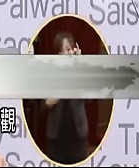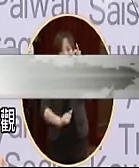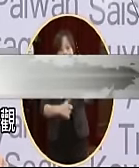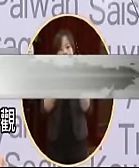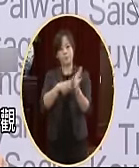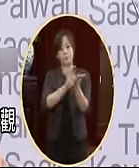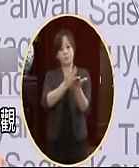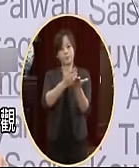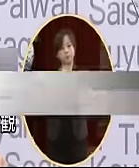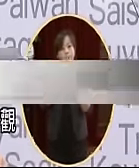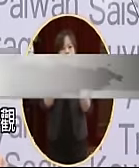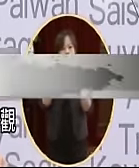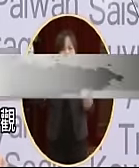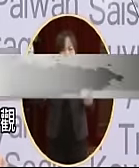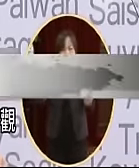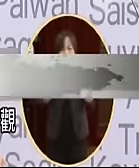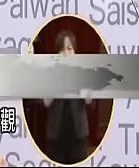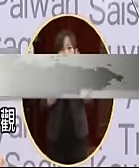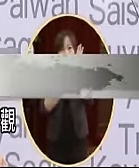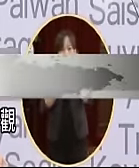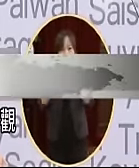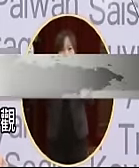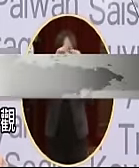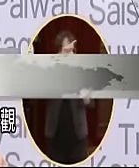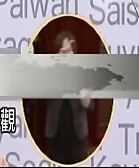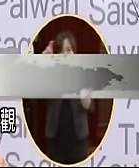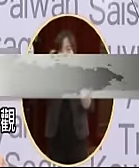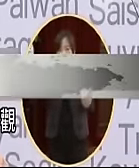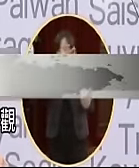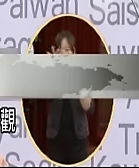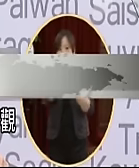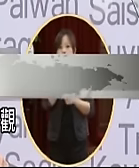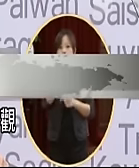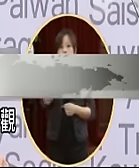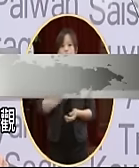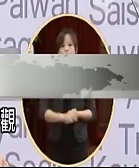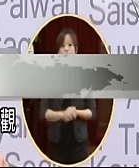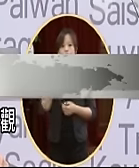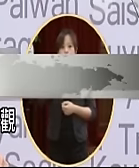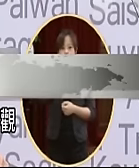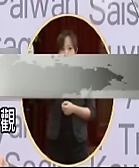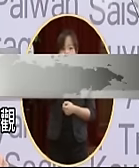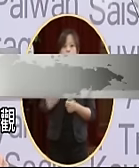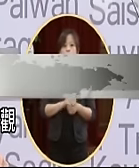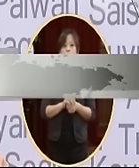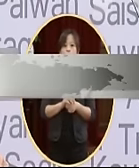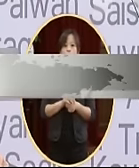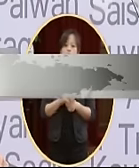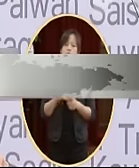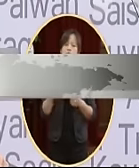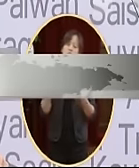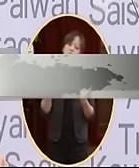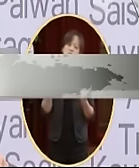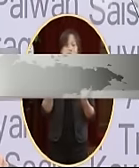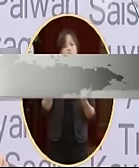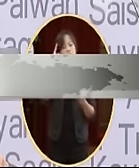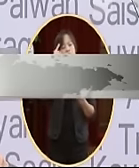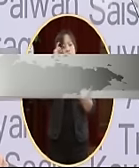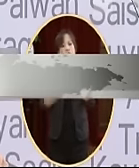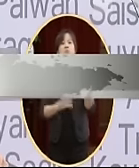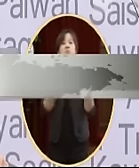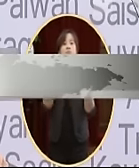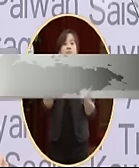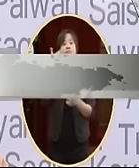There's a book called The Complete History of Taiwan, and it's typical of Han Chinese historiography, in that it recorded Taiwan's history from